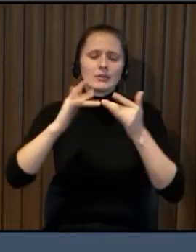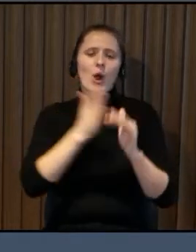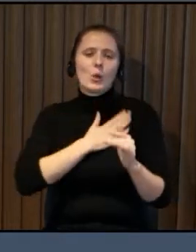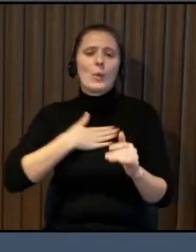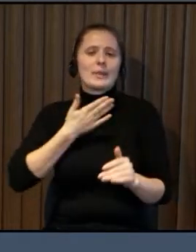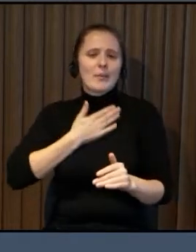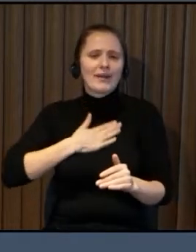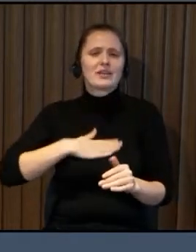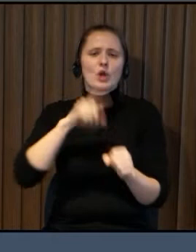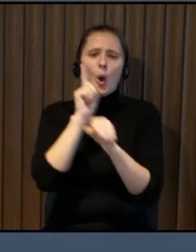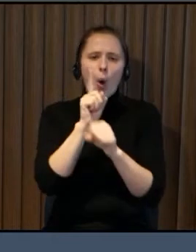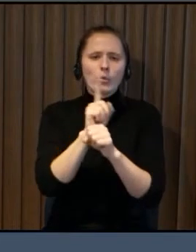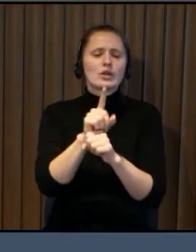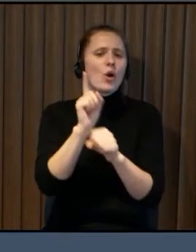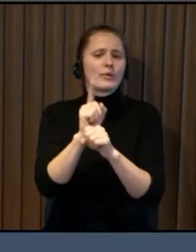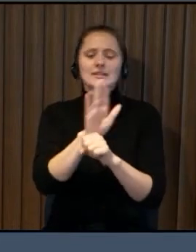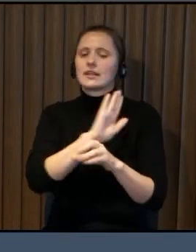questions about